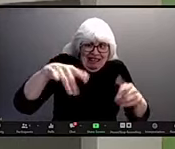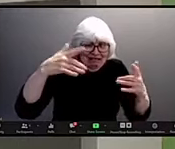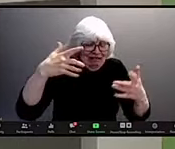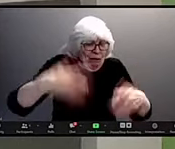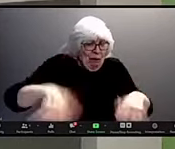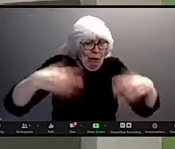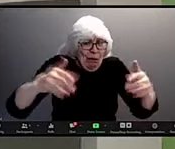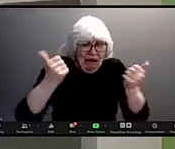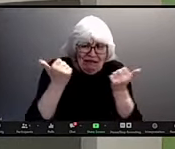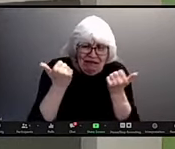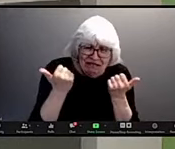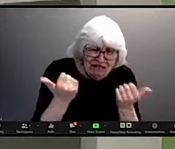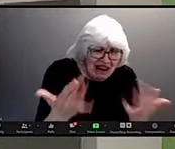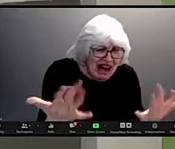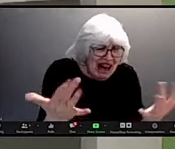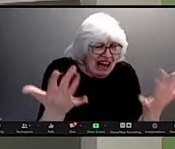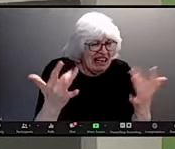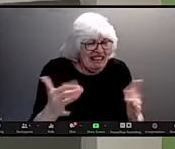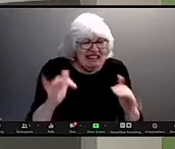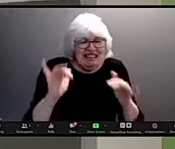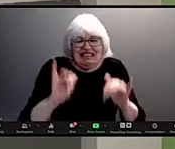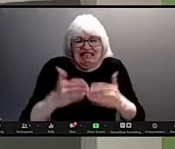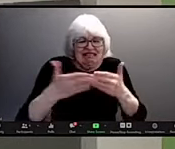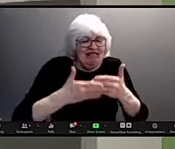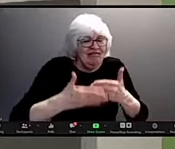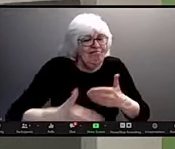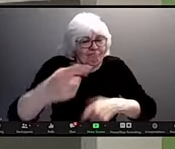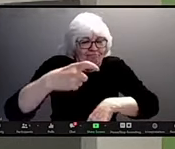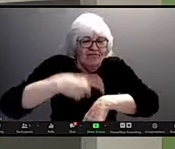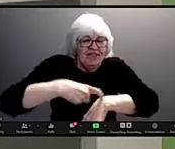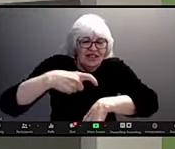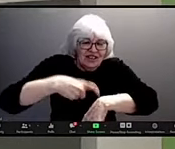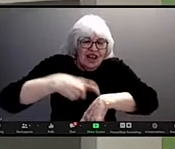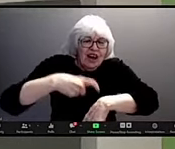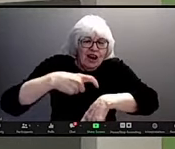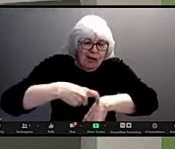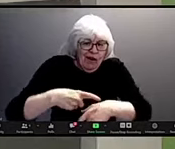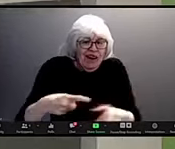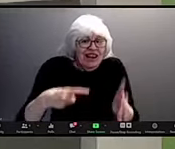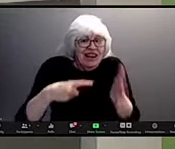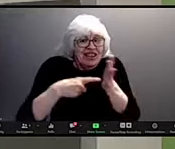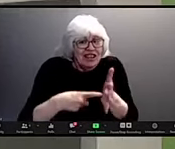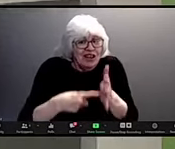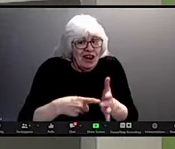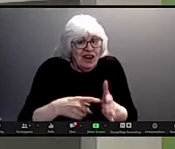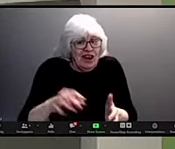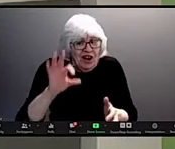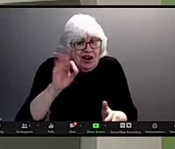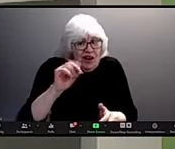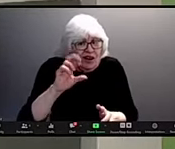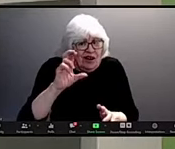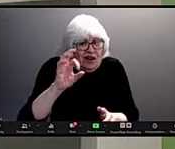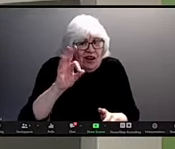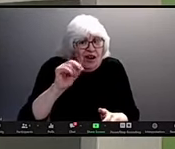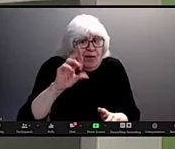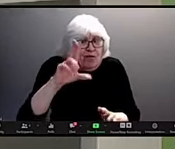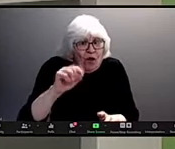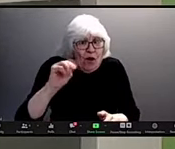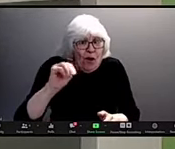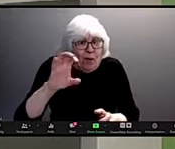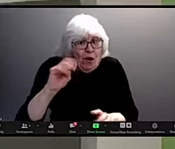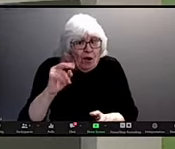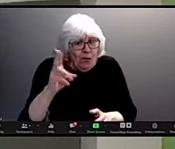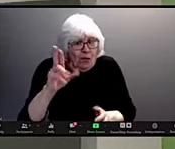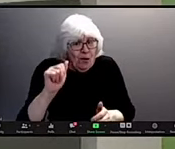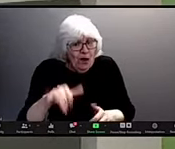sometimes takes significant time. So for example, in Fort McMurray, it took almost a year for the fire to be declared out.